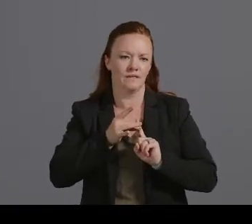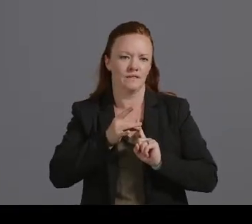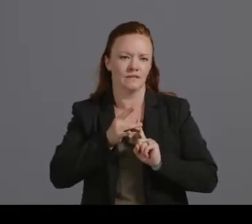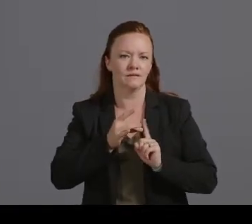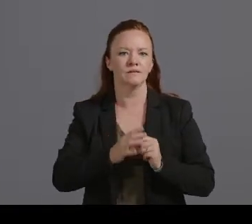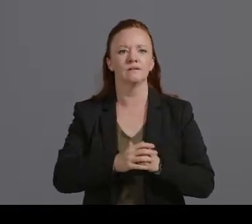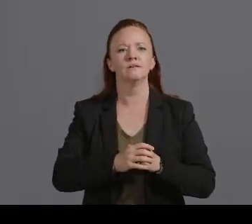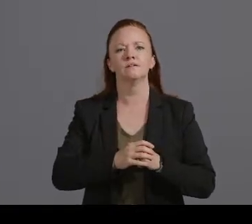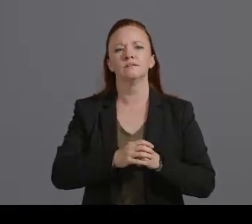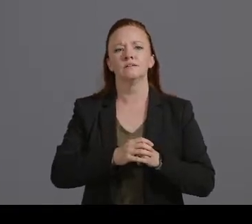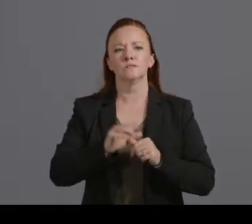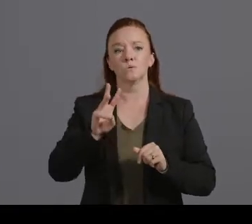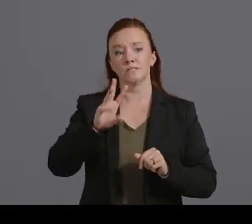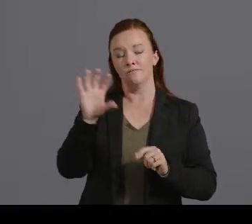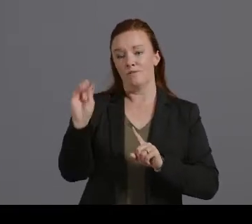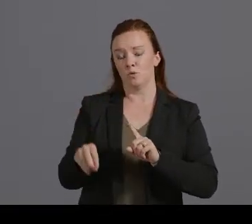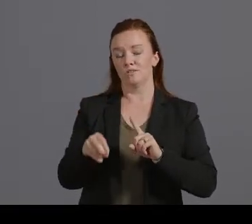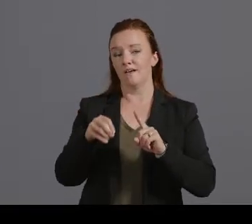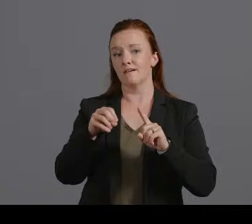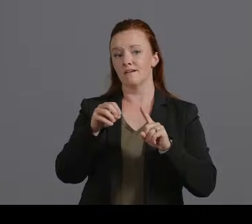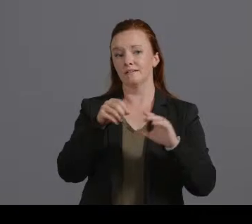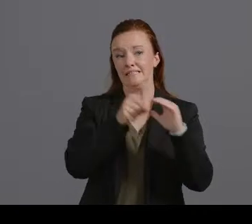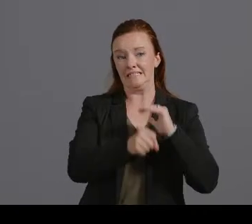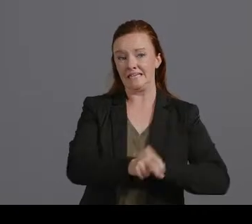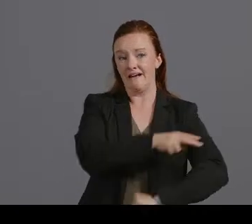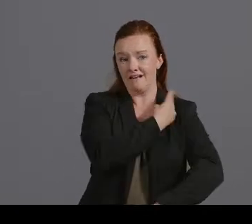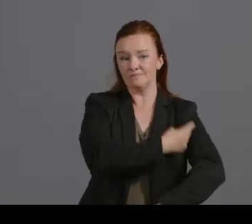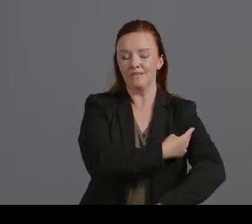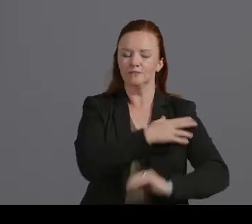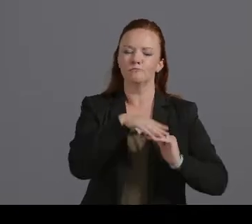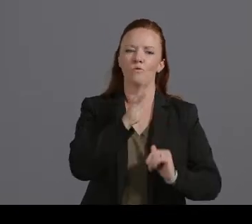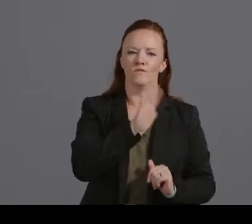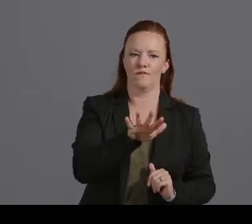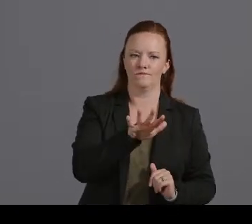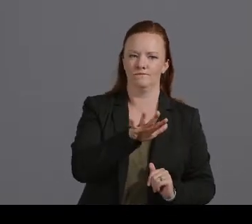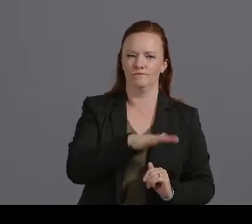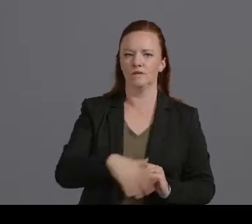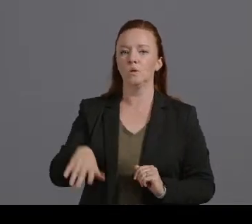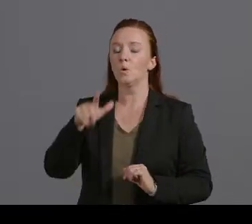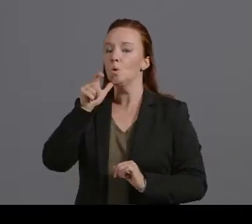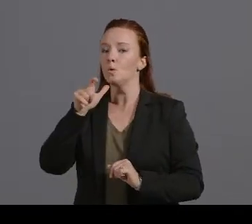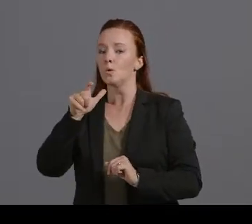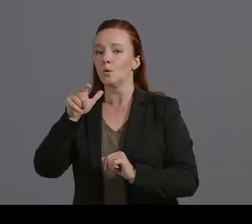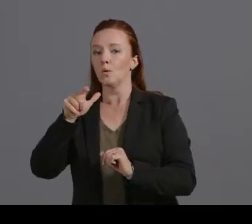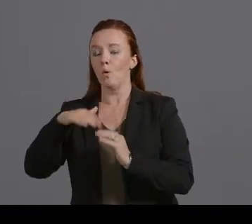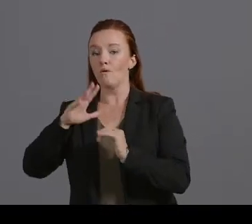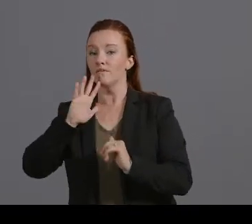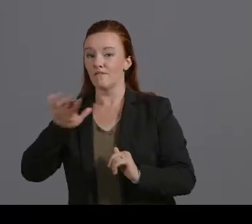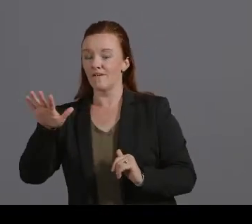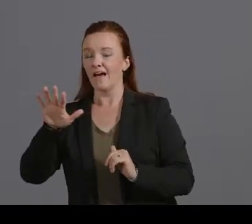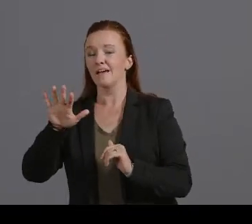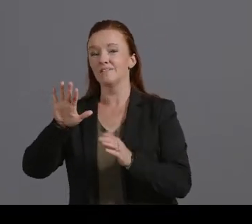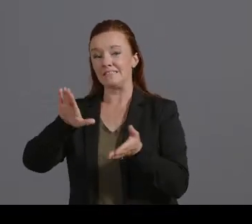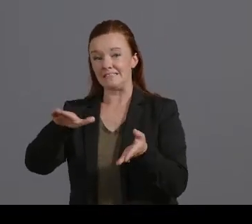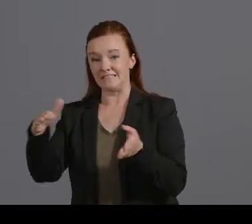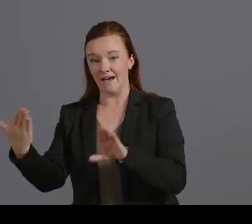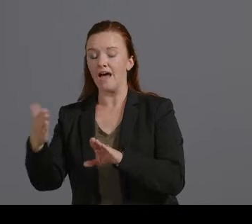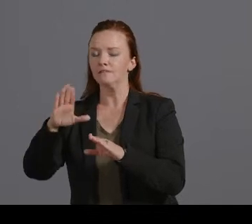those that are 55 and above, but 90% of the deaths have been in that age group in Arizona.